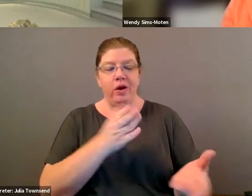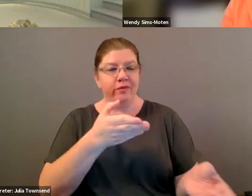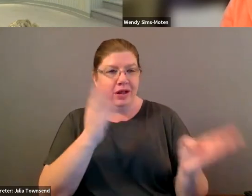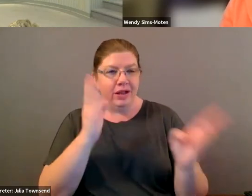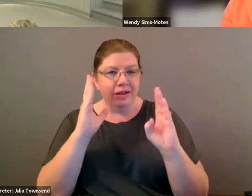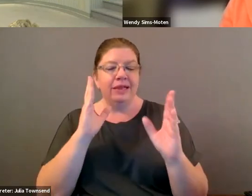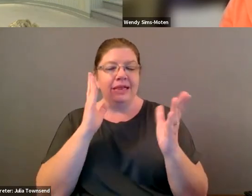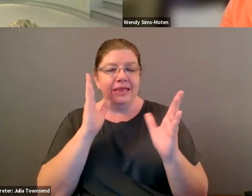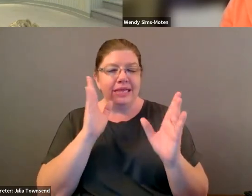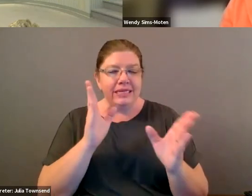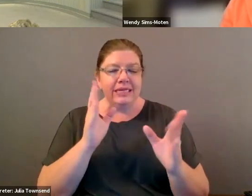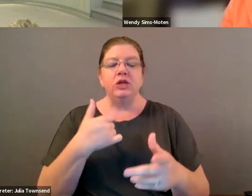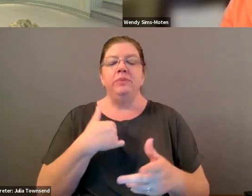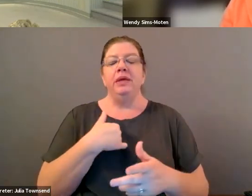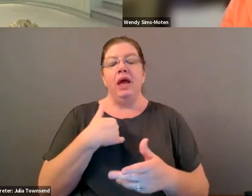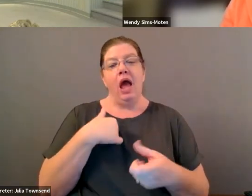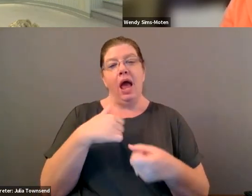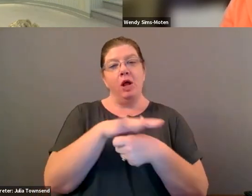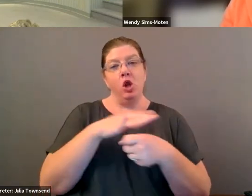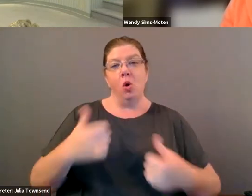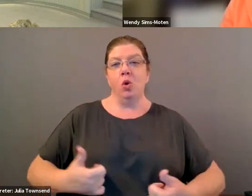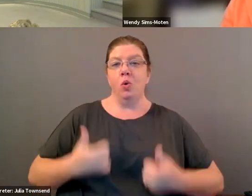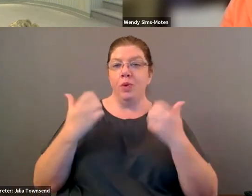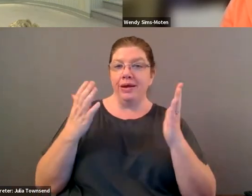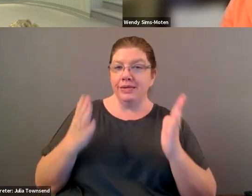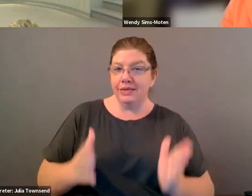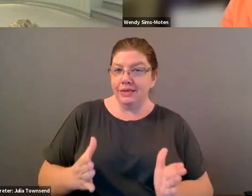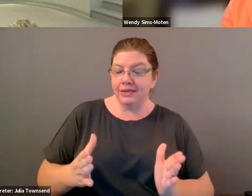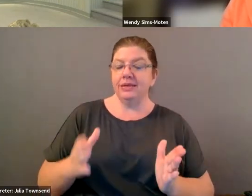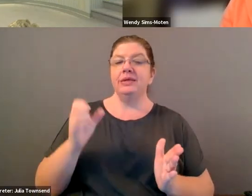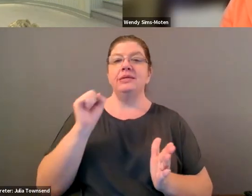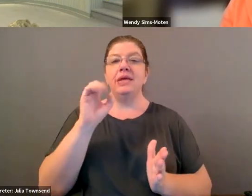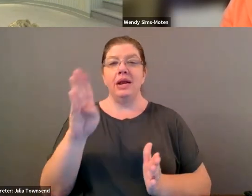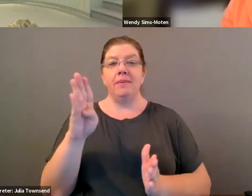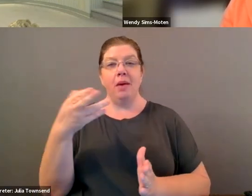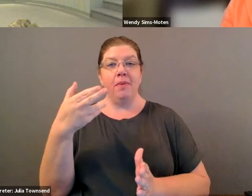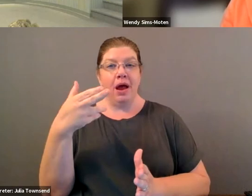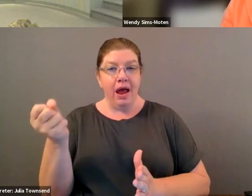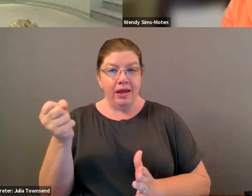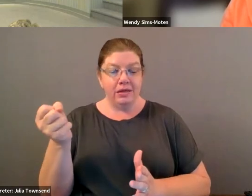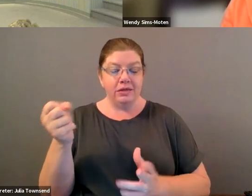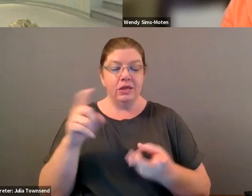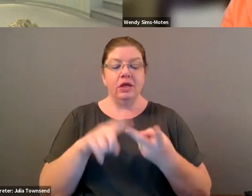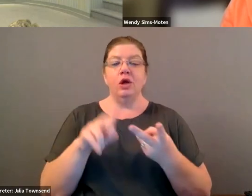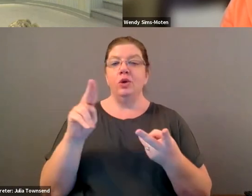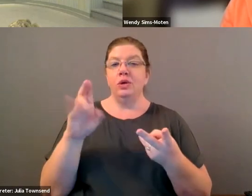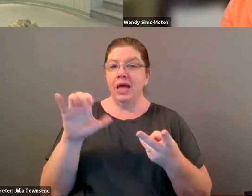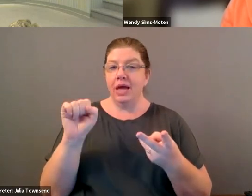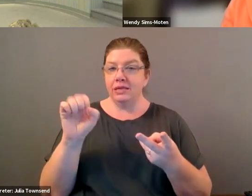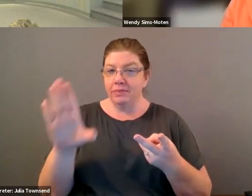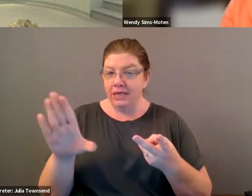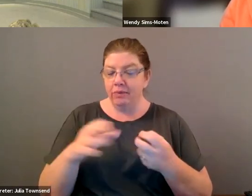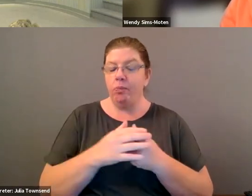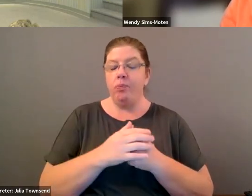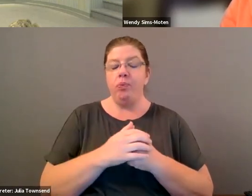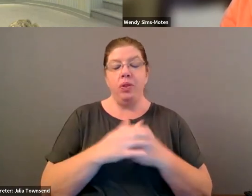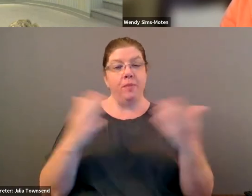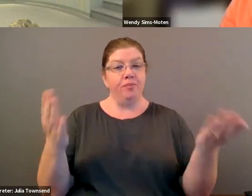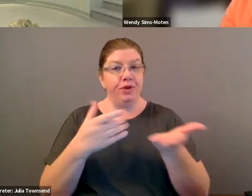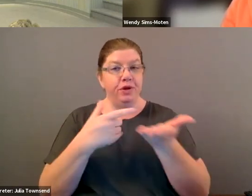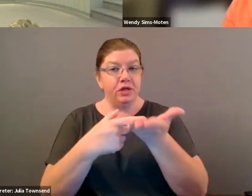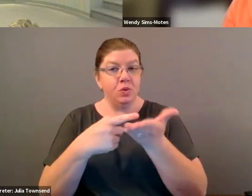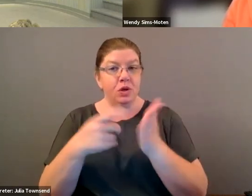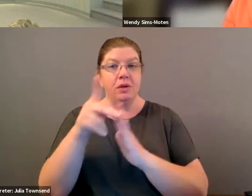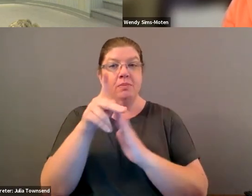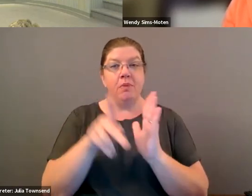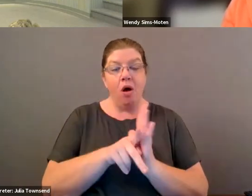me. I'm a local resident of Santa Barbara High School and UCSB. I'm here to discuss the policy